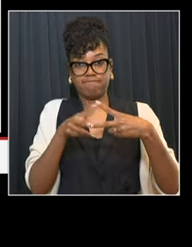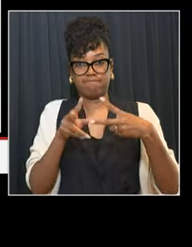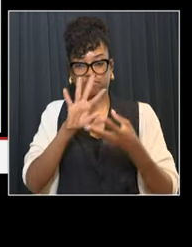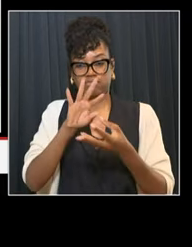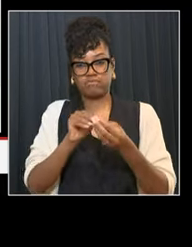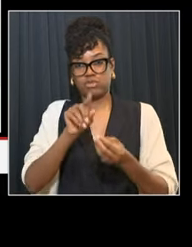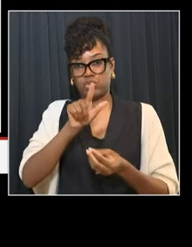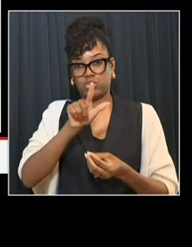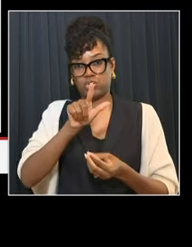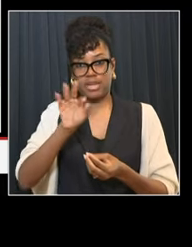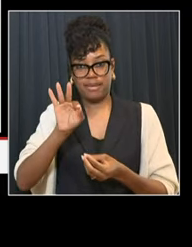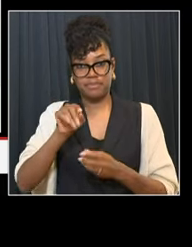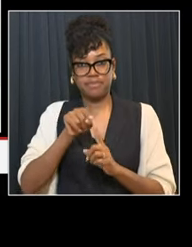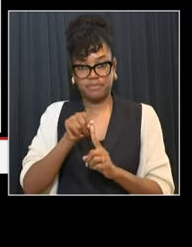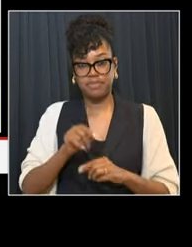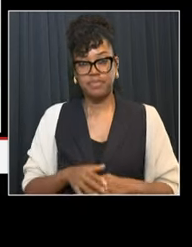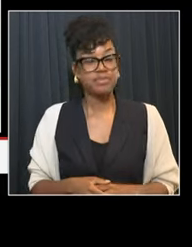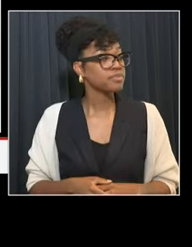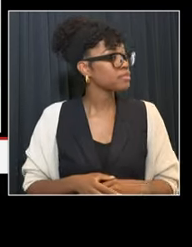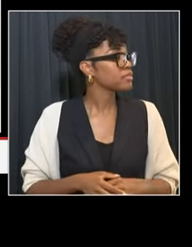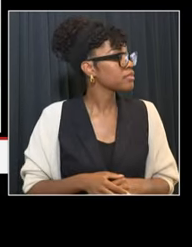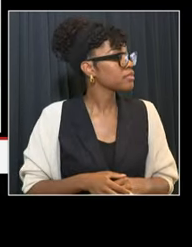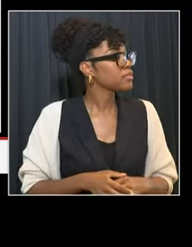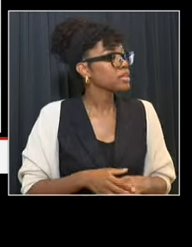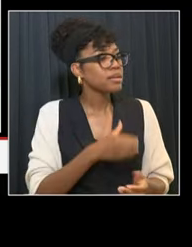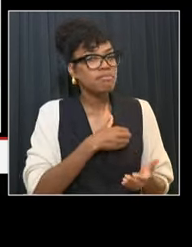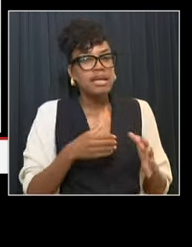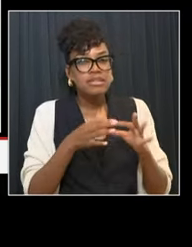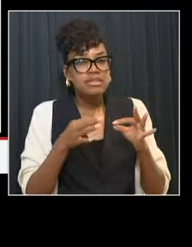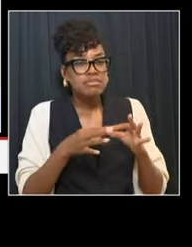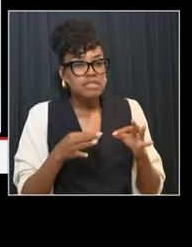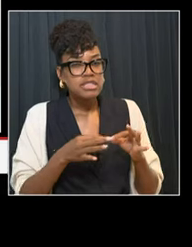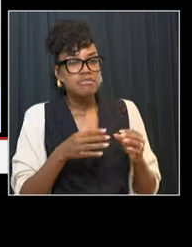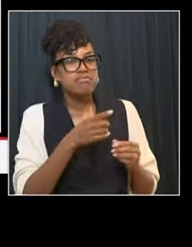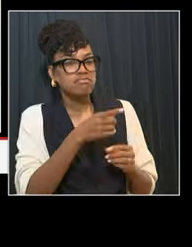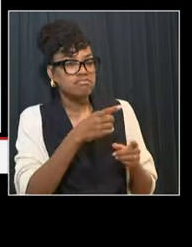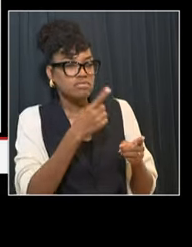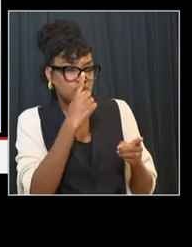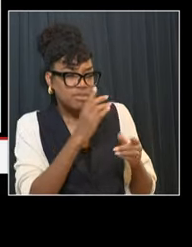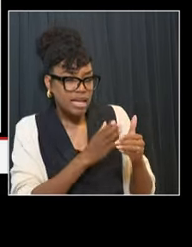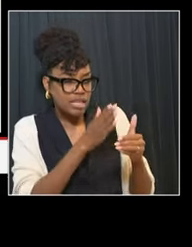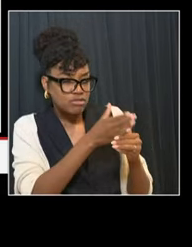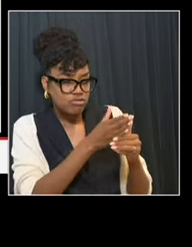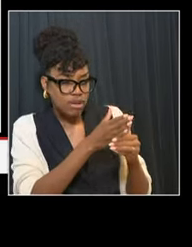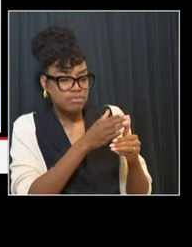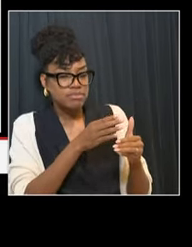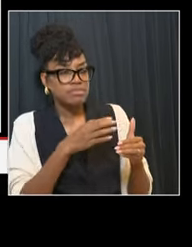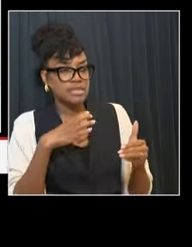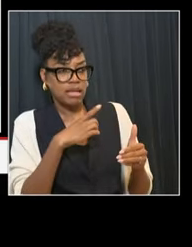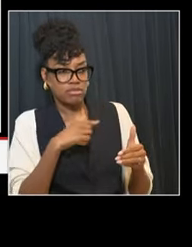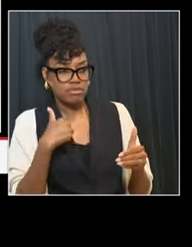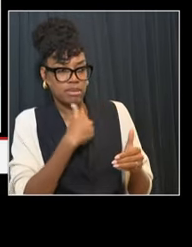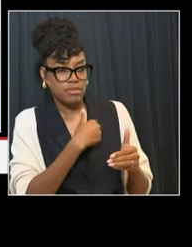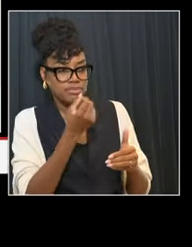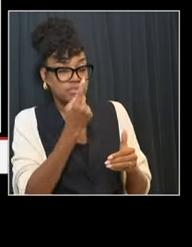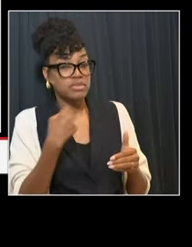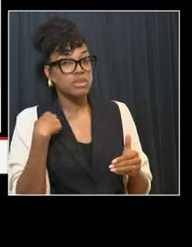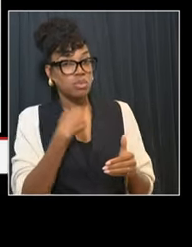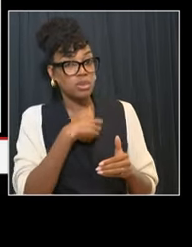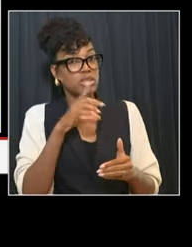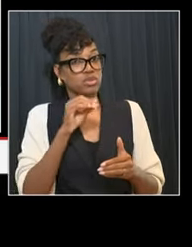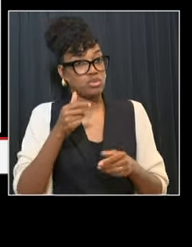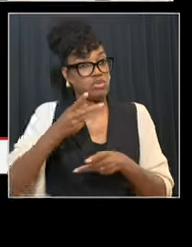course, learning more so And Anita, that we if I can could have it just, in the process. Councilmember, if I could just add that we maintain the demolition